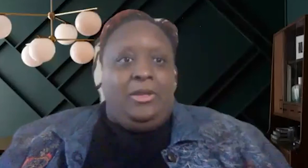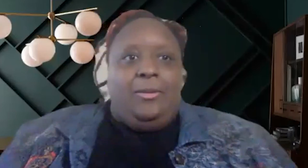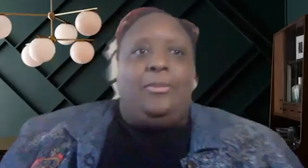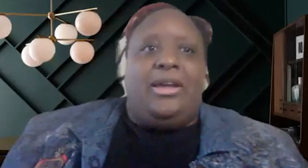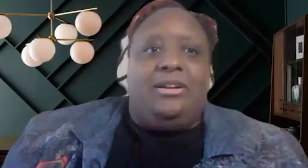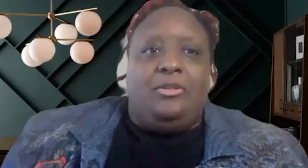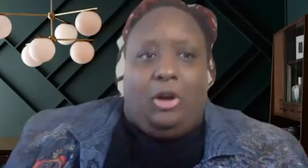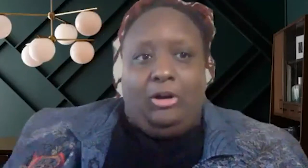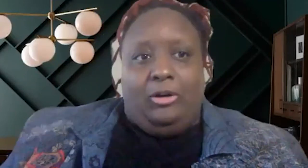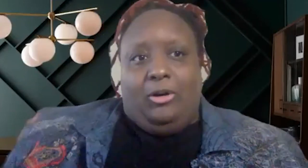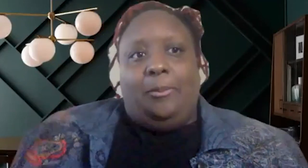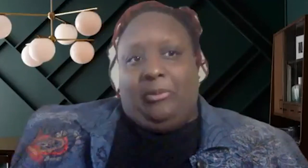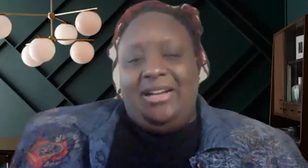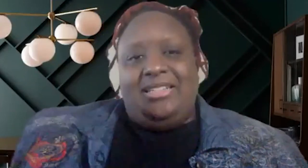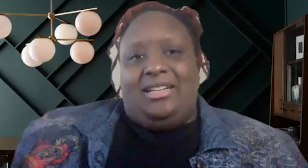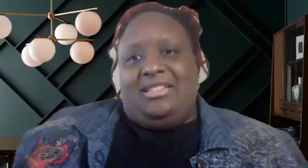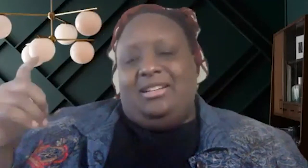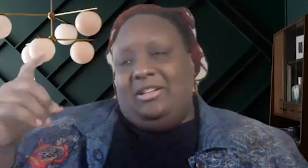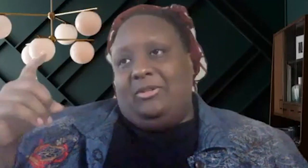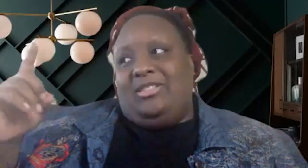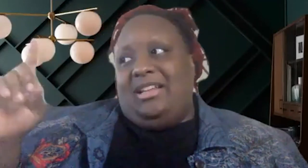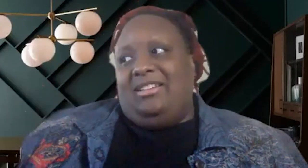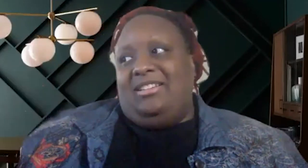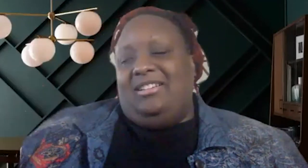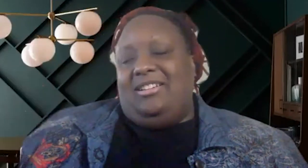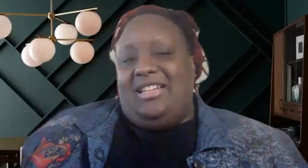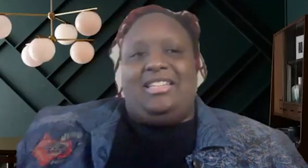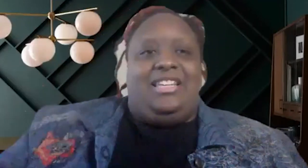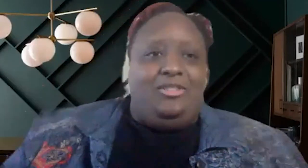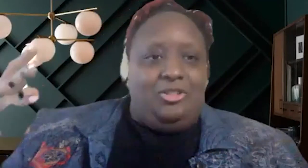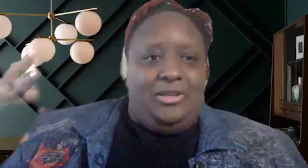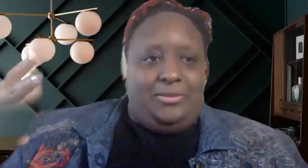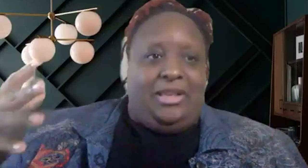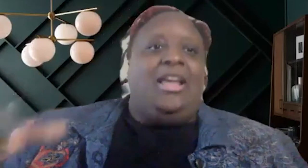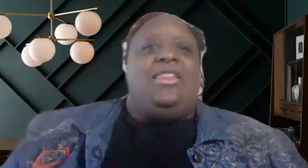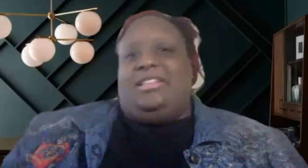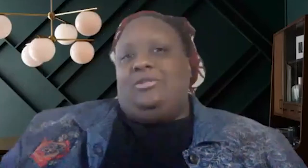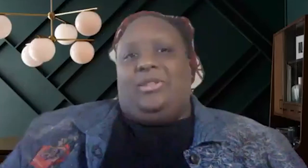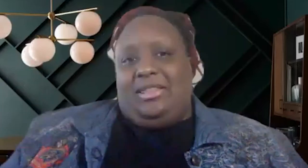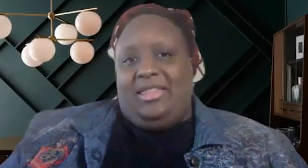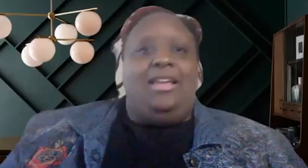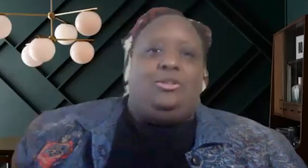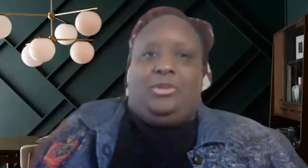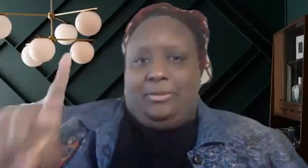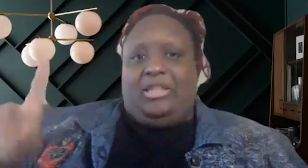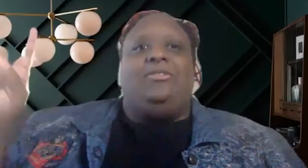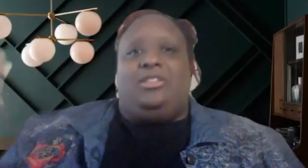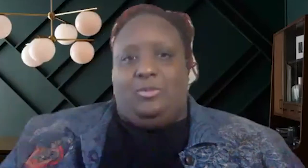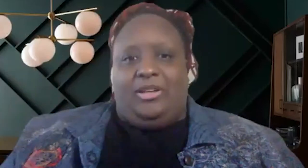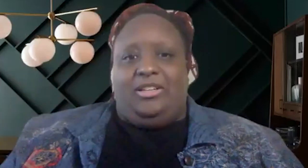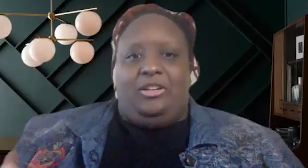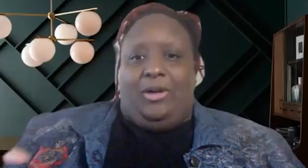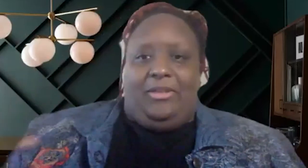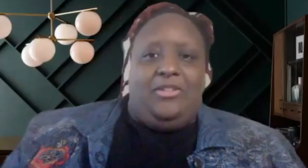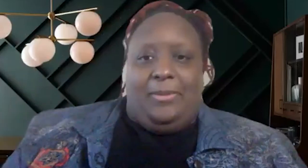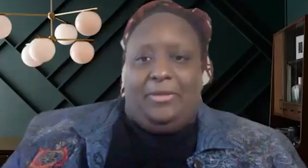time, but our brain is gonna, you know, send these signals to us and be like, this is what they think, this is what they believe, this is